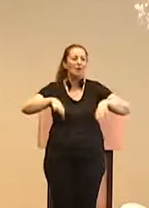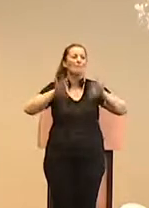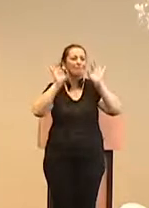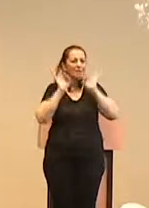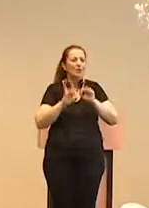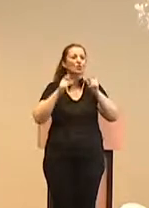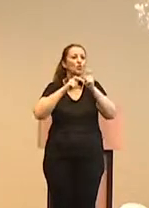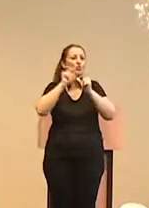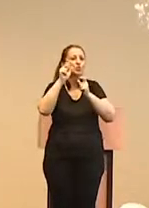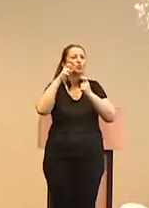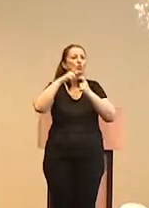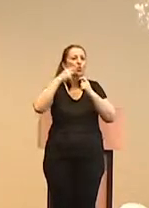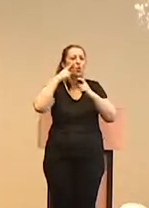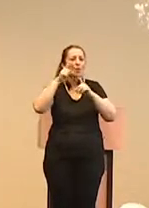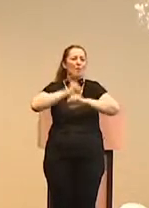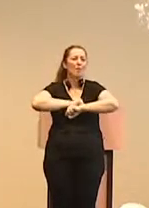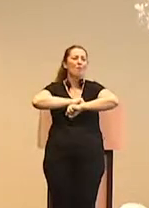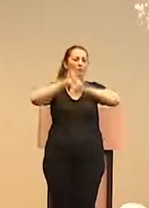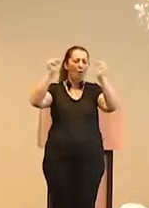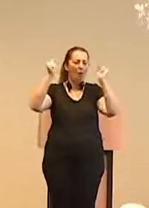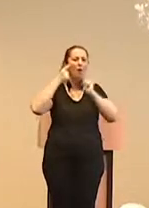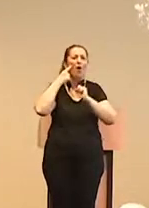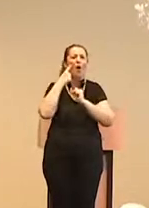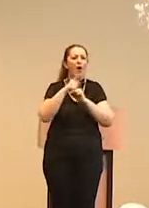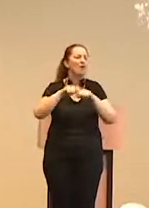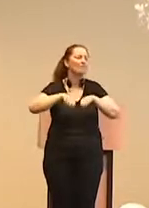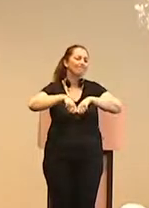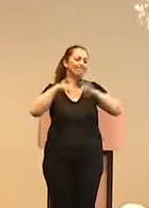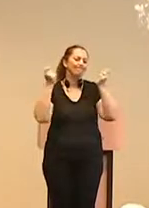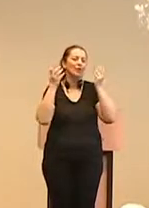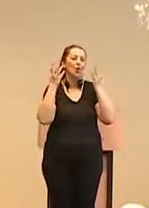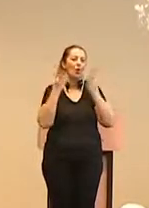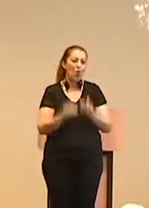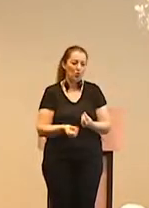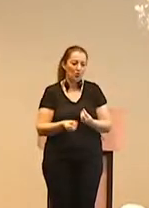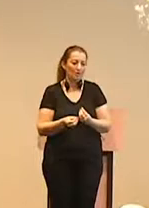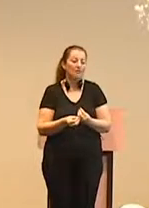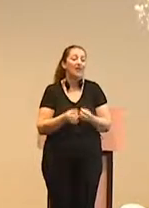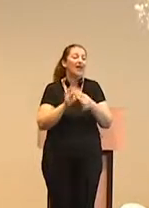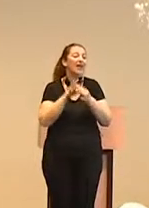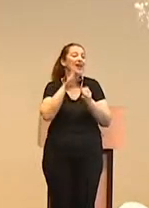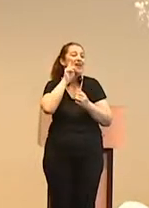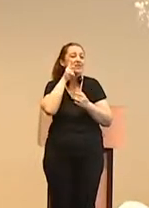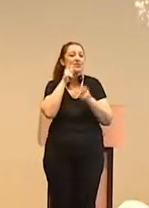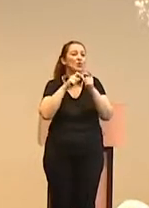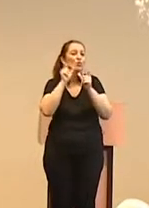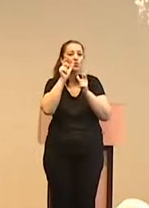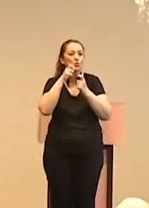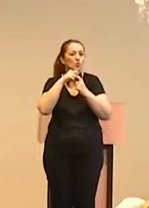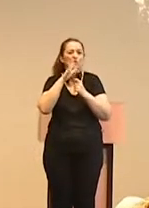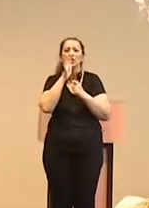arabic there was this collapse in so there was this destruction of a whole